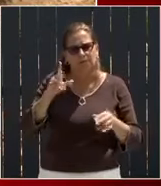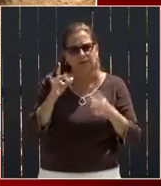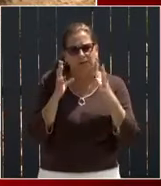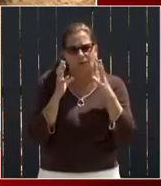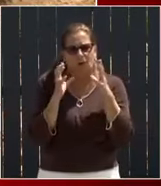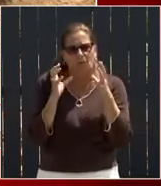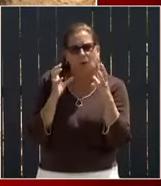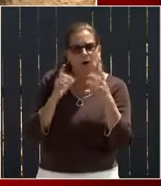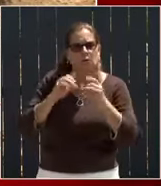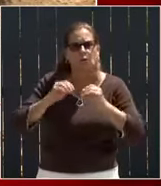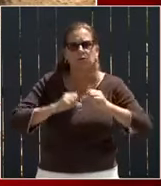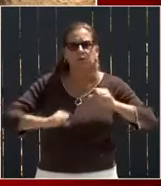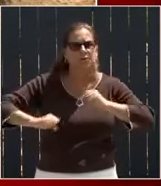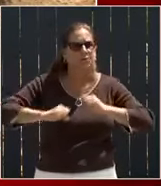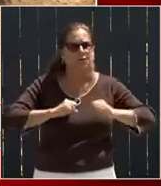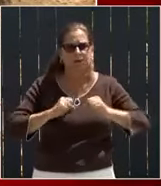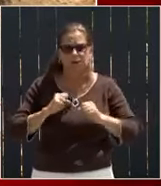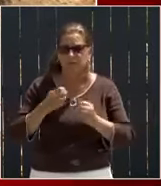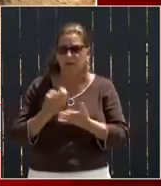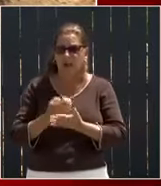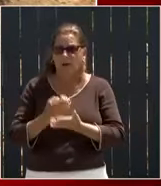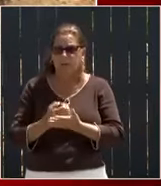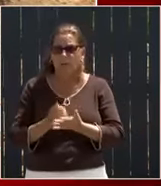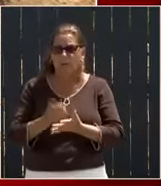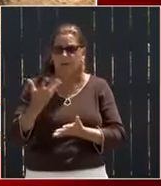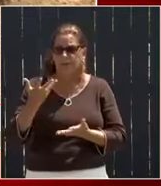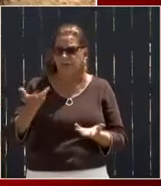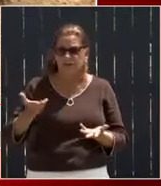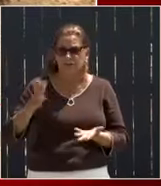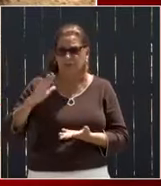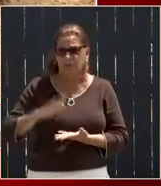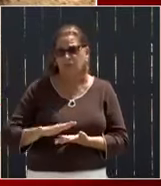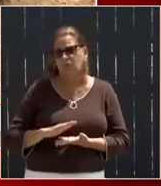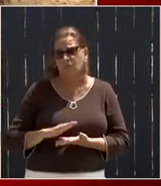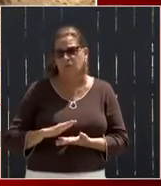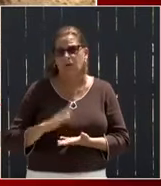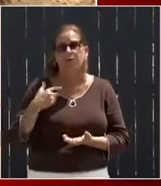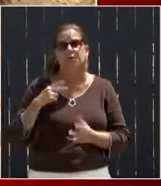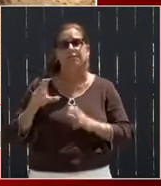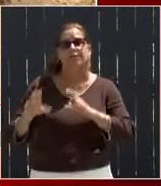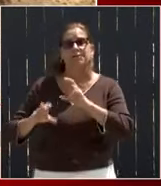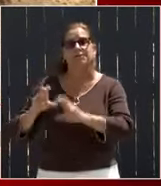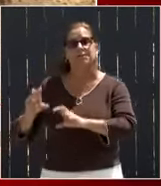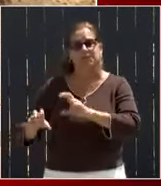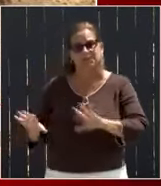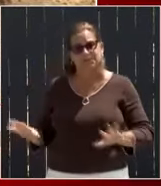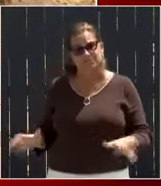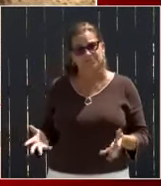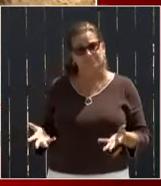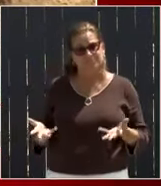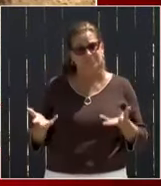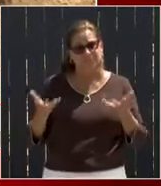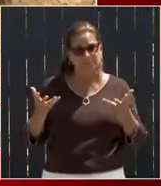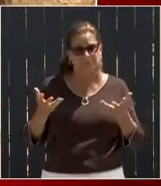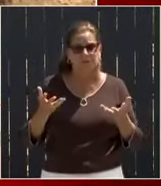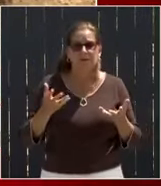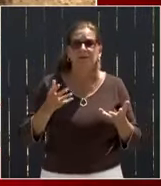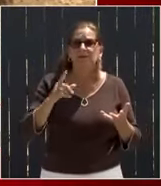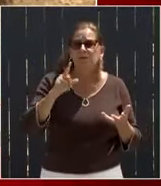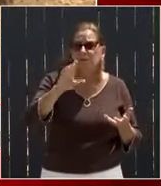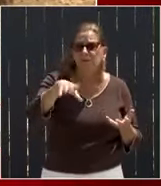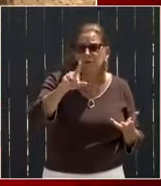wealth. And at Enterprise, we're looking forward to doing more of these kinds of investments. Really happy about the $58 million, because we want to leverage that